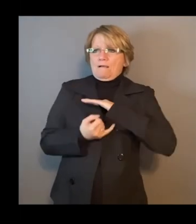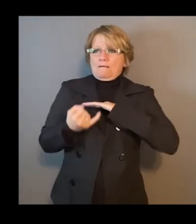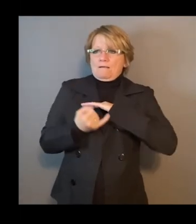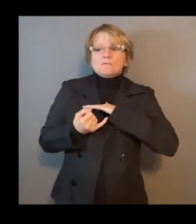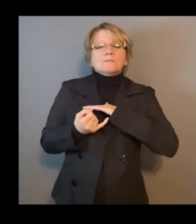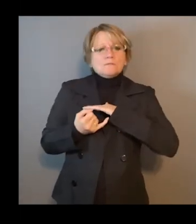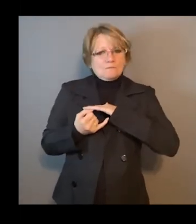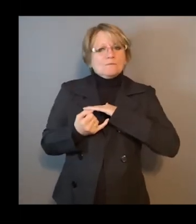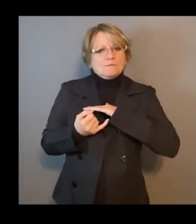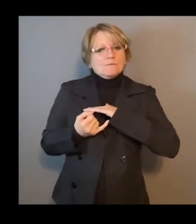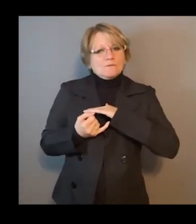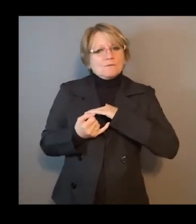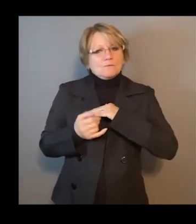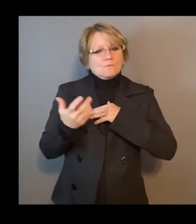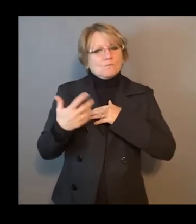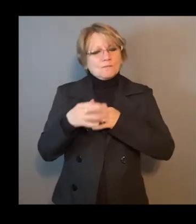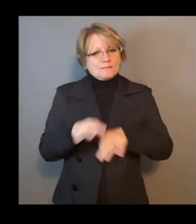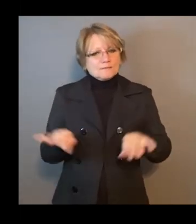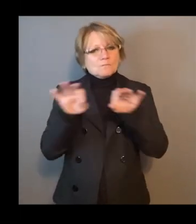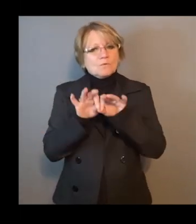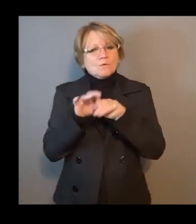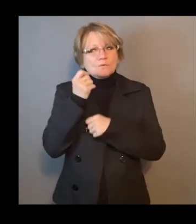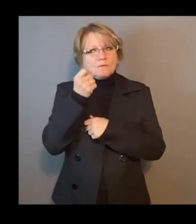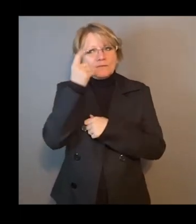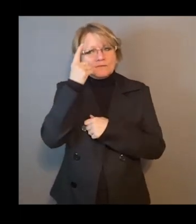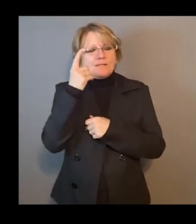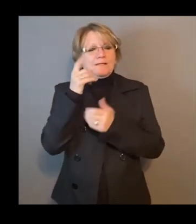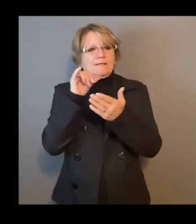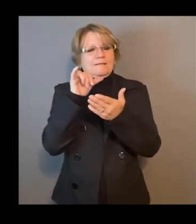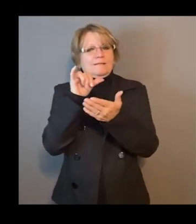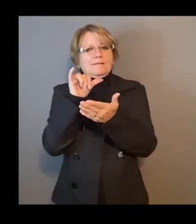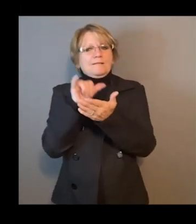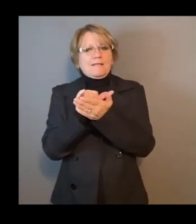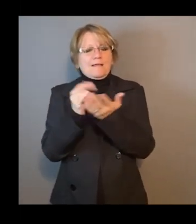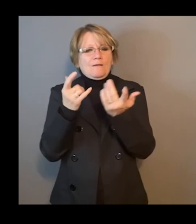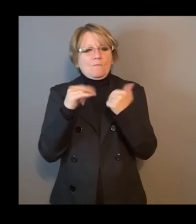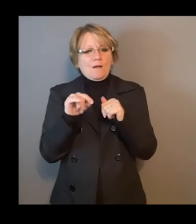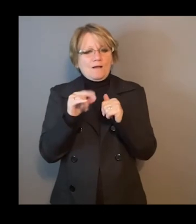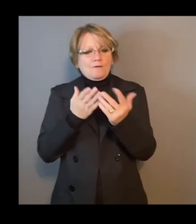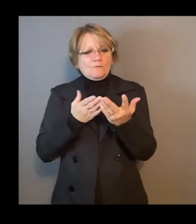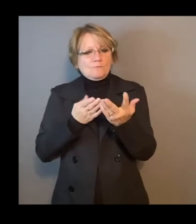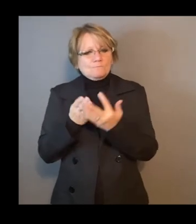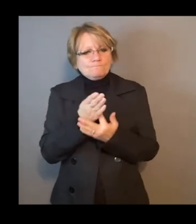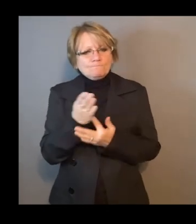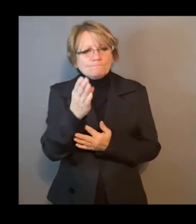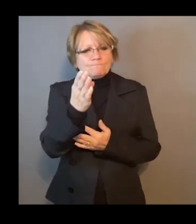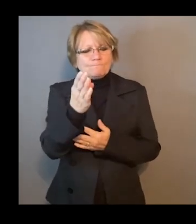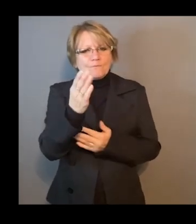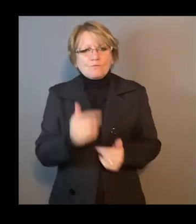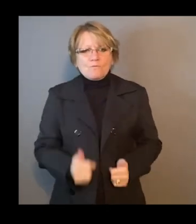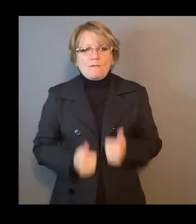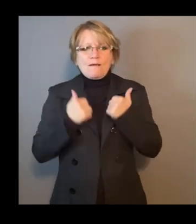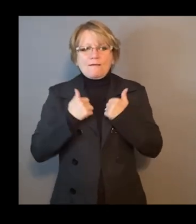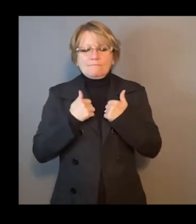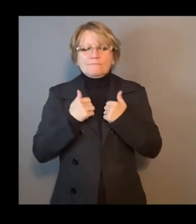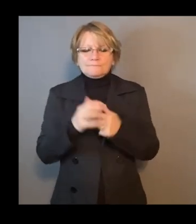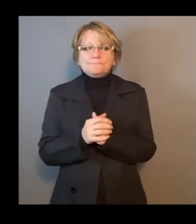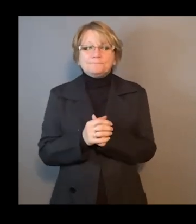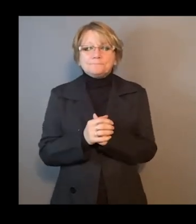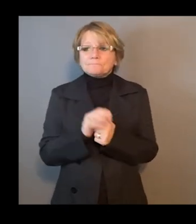feel different from everyone else around you, it's very, very important to understand while you guys are journeying through through